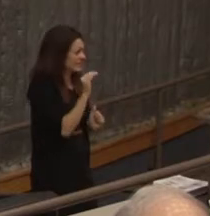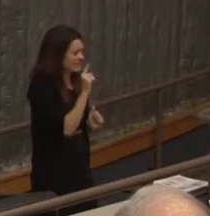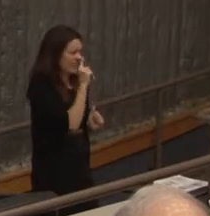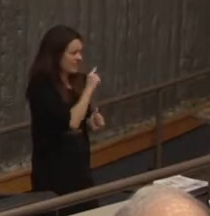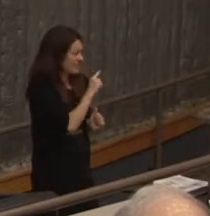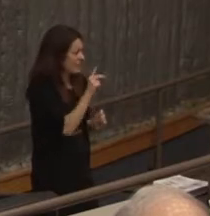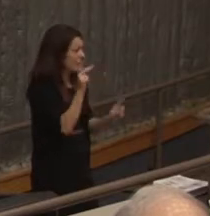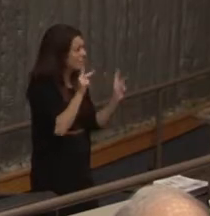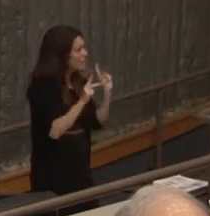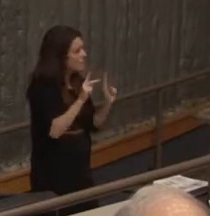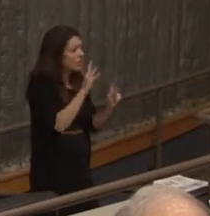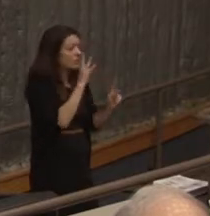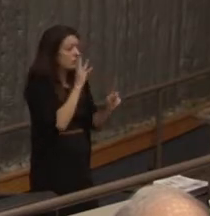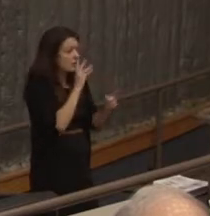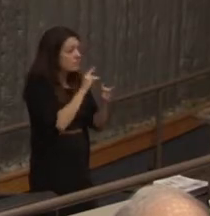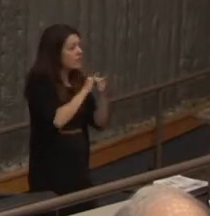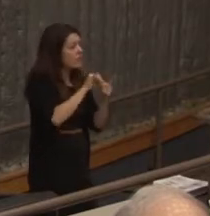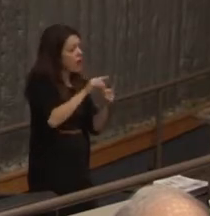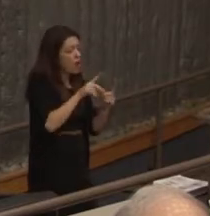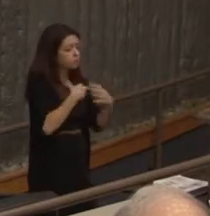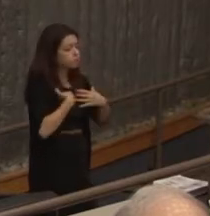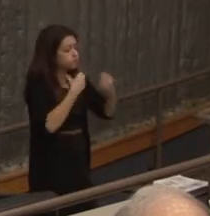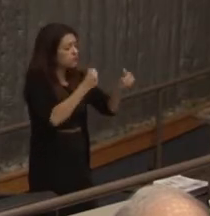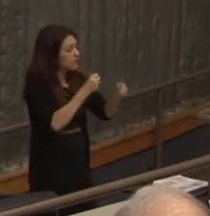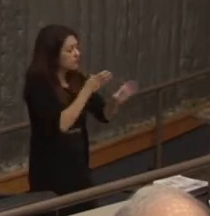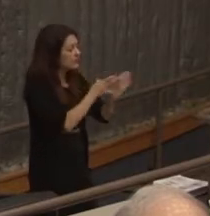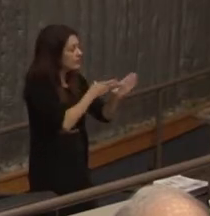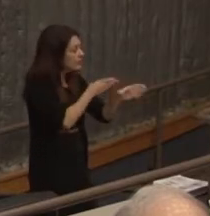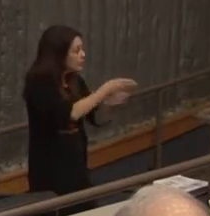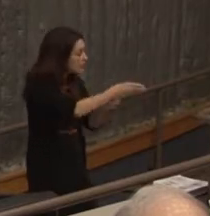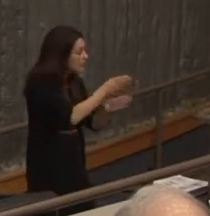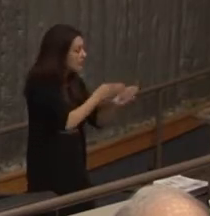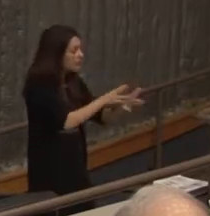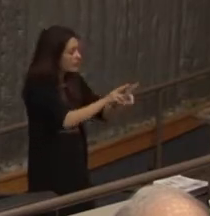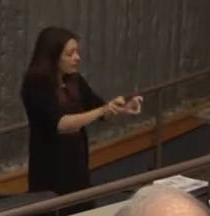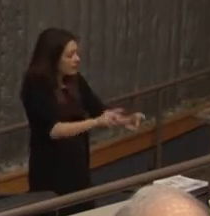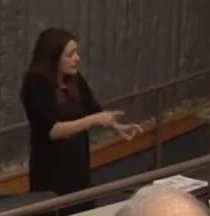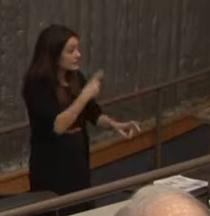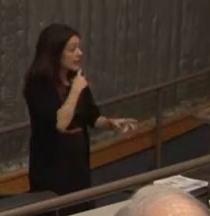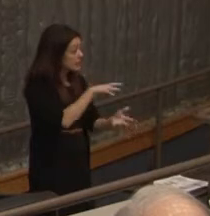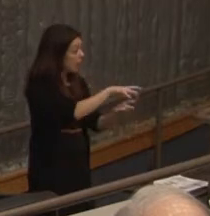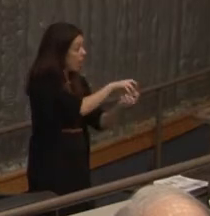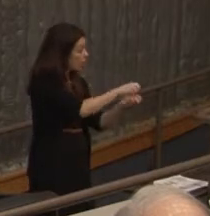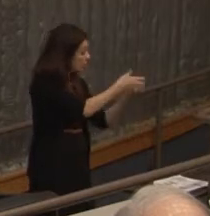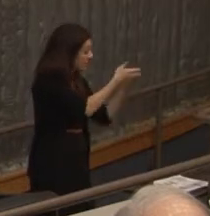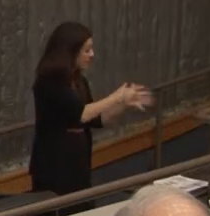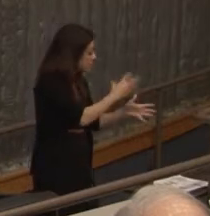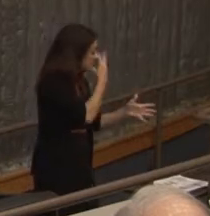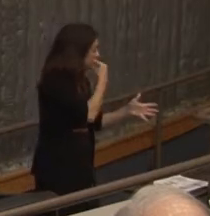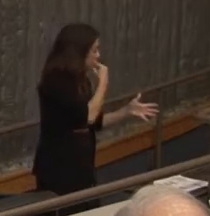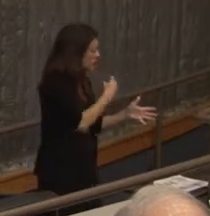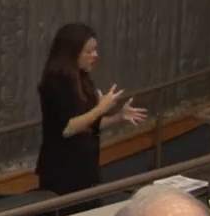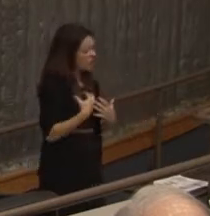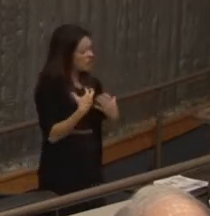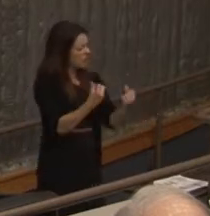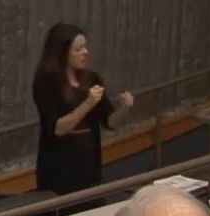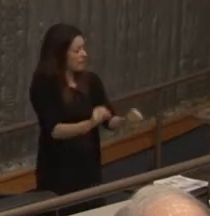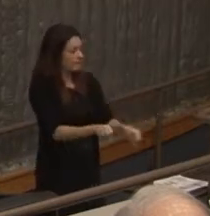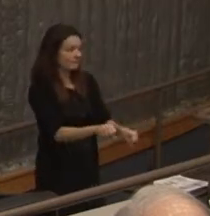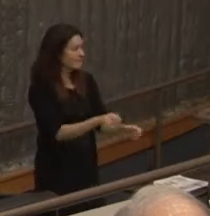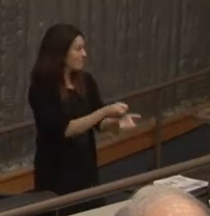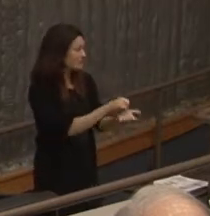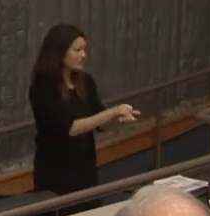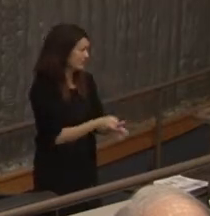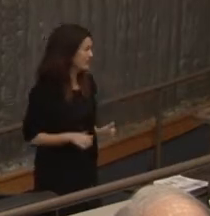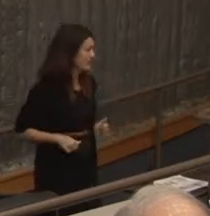about it, principally, forgive me, psychiatrists and psychoanalysts, but survivors are not patients, and Sam is